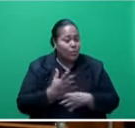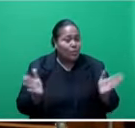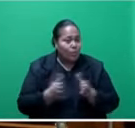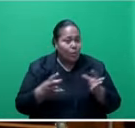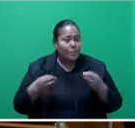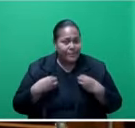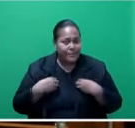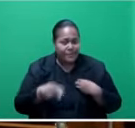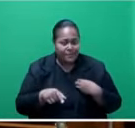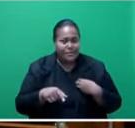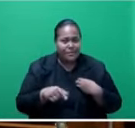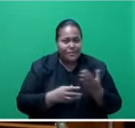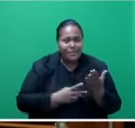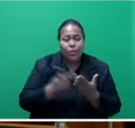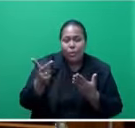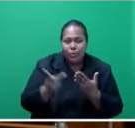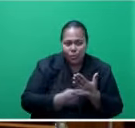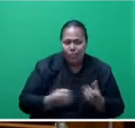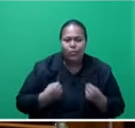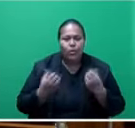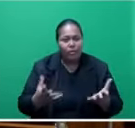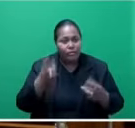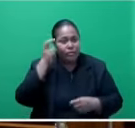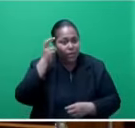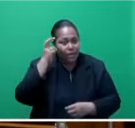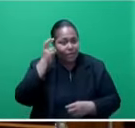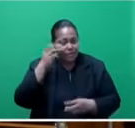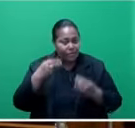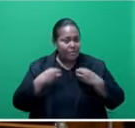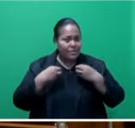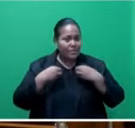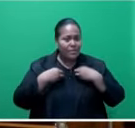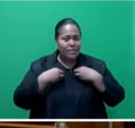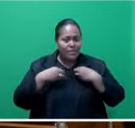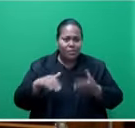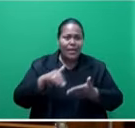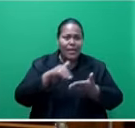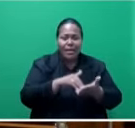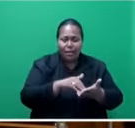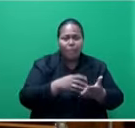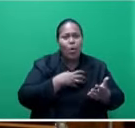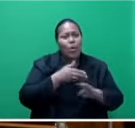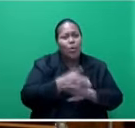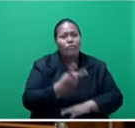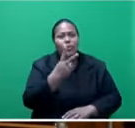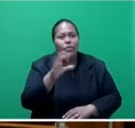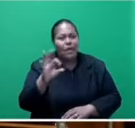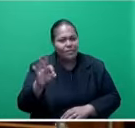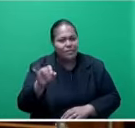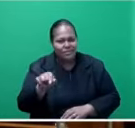cooperative schemes, offers business savvy training, which has helped more than 2,000 odd businesses in actually understanding their costs,